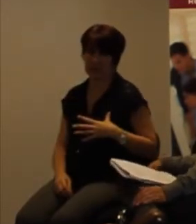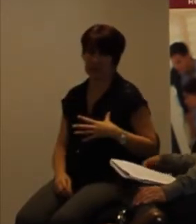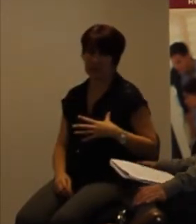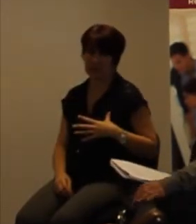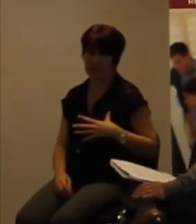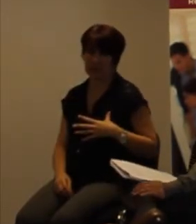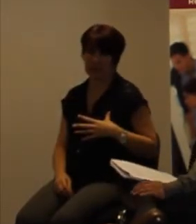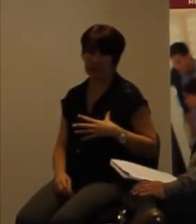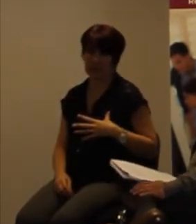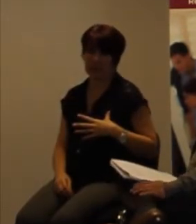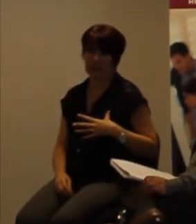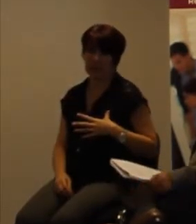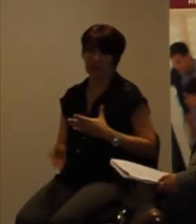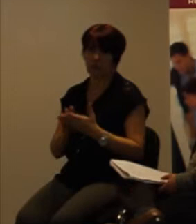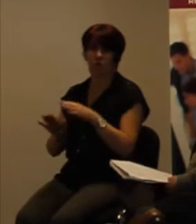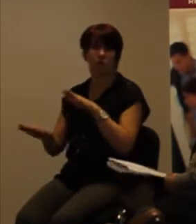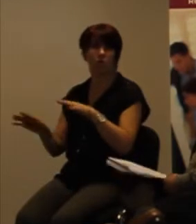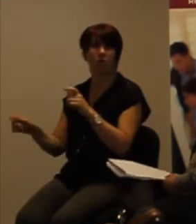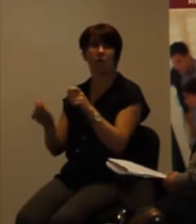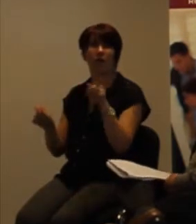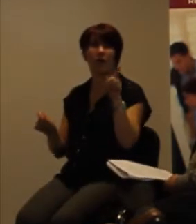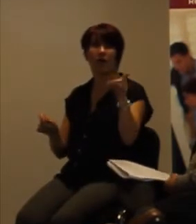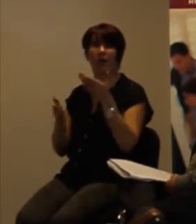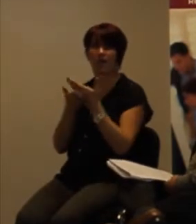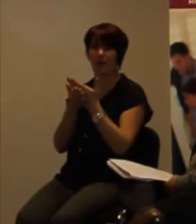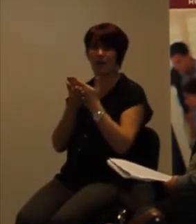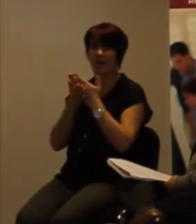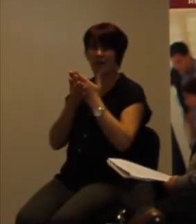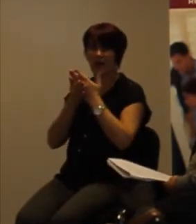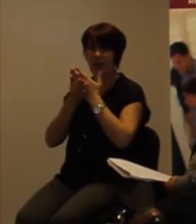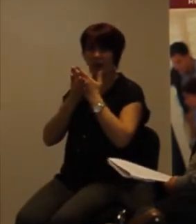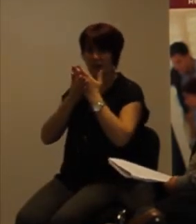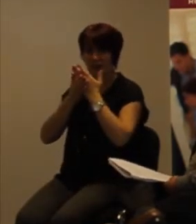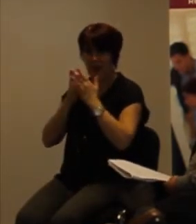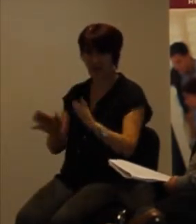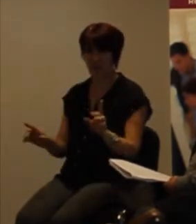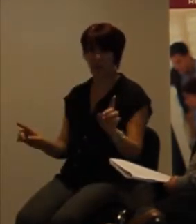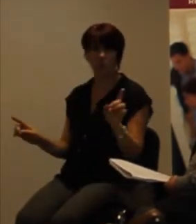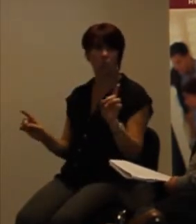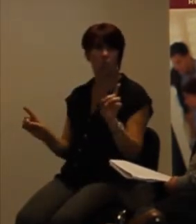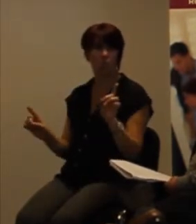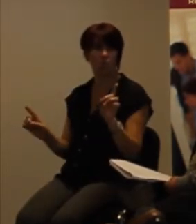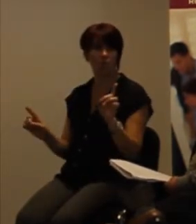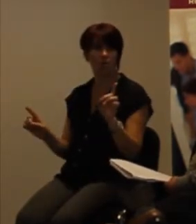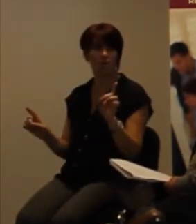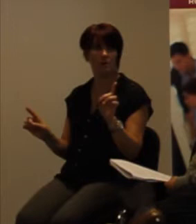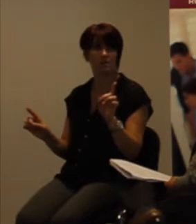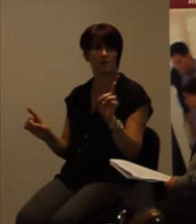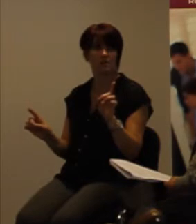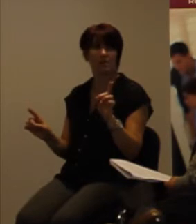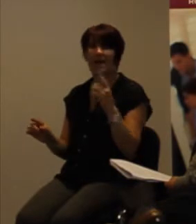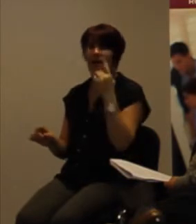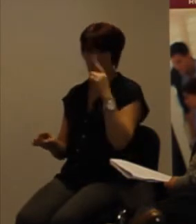this modification. Now, just to be clear, this is what we're talking about here is not the generation of evidence. We're talking about how we get